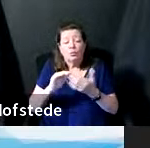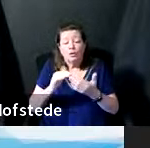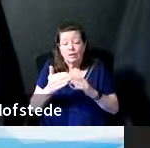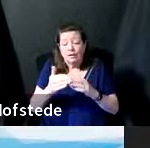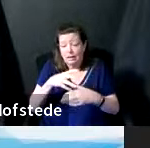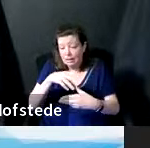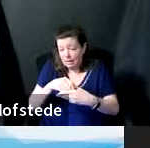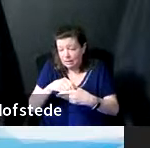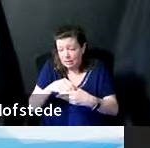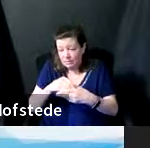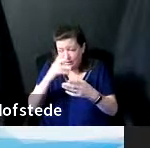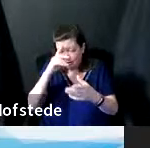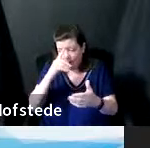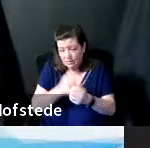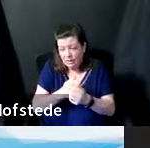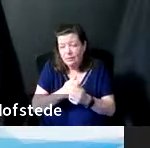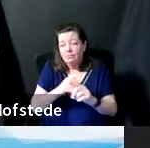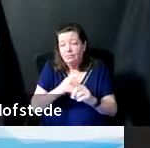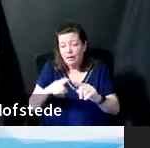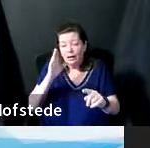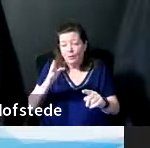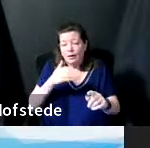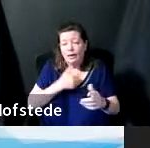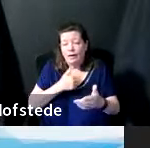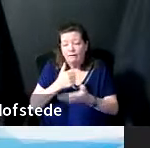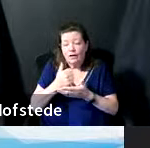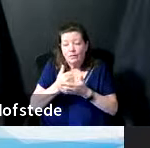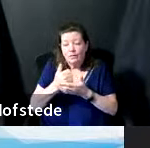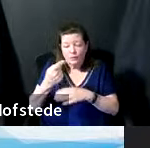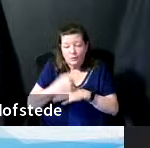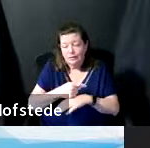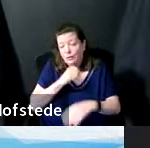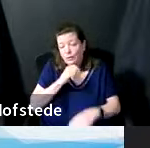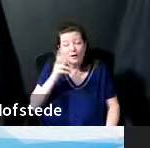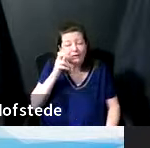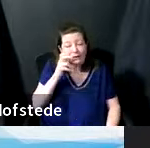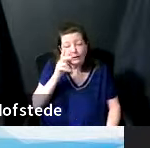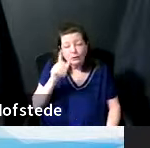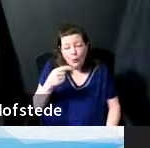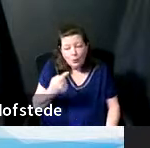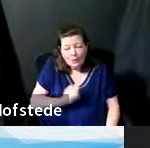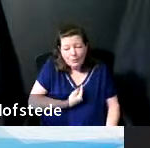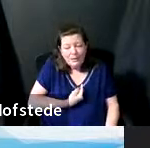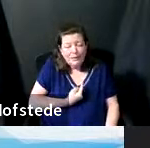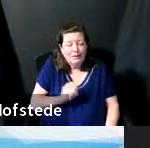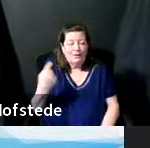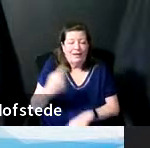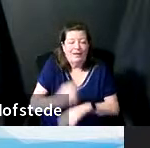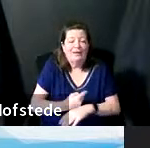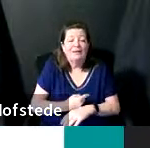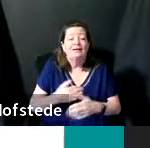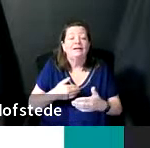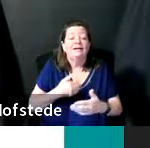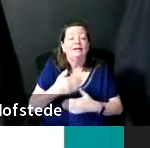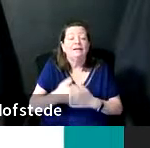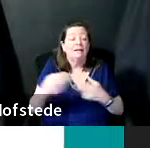help today, thankfully. So you don't have to hear just me today. So next slide,